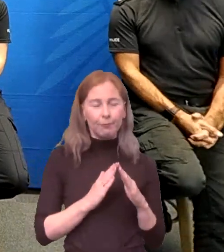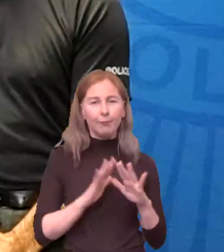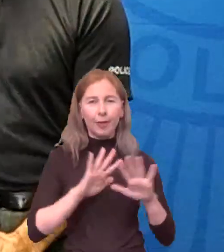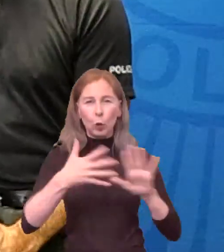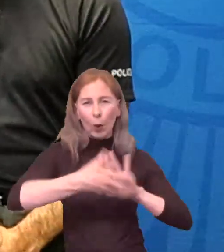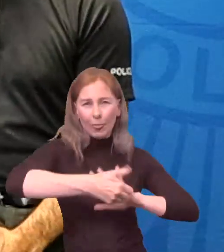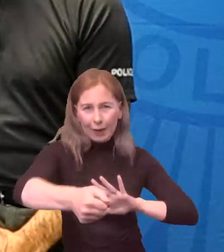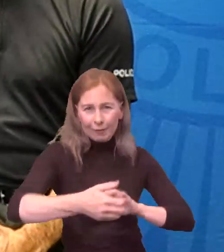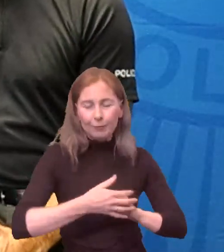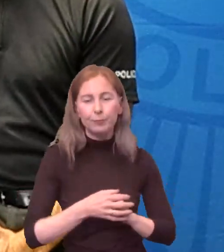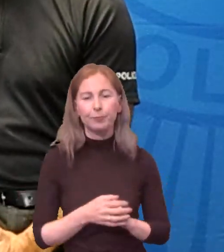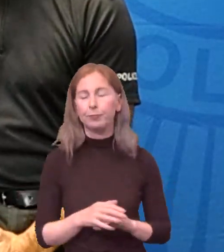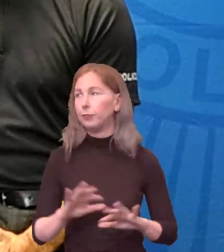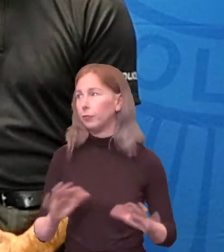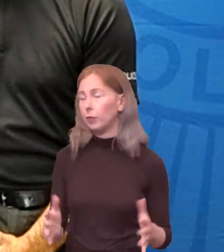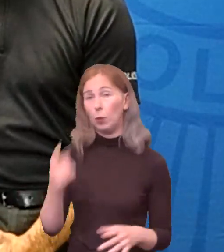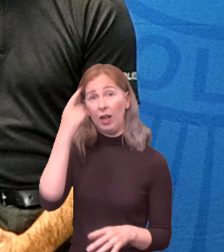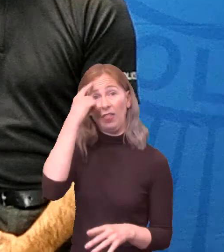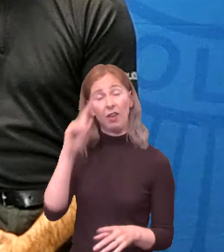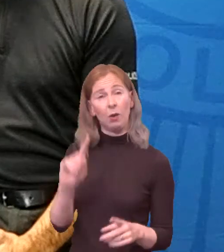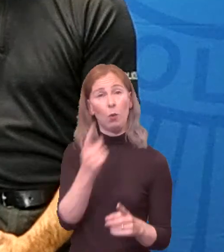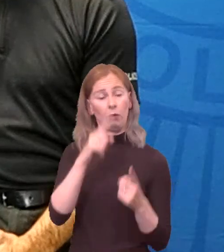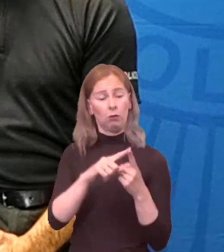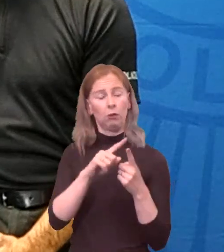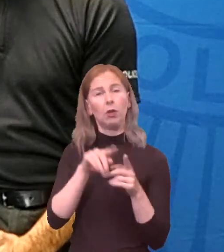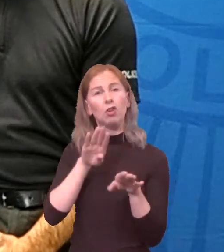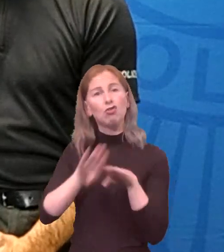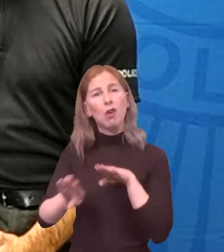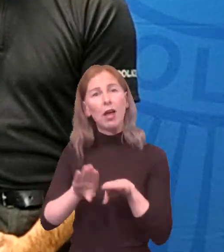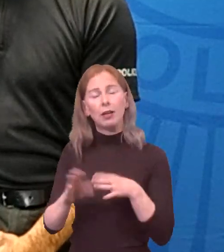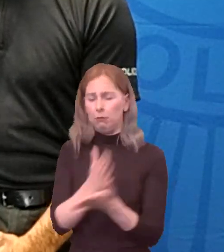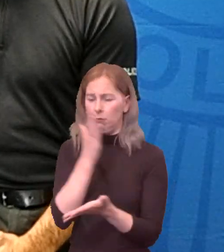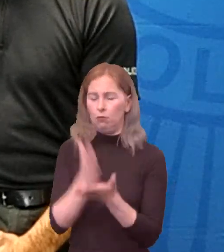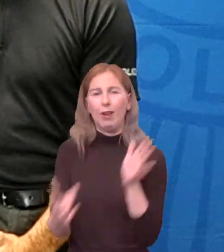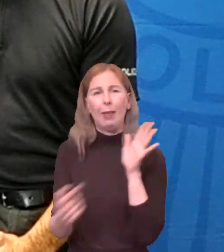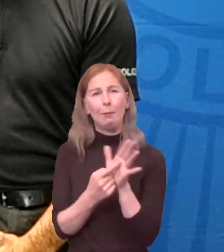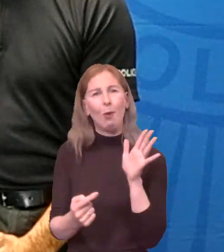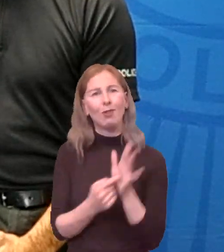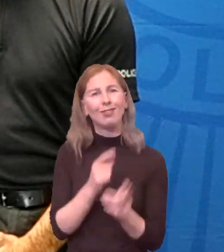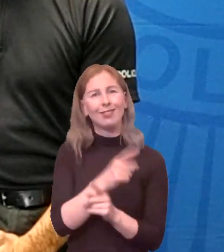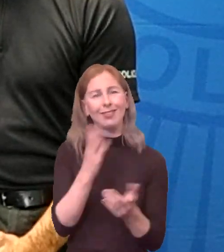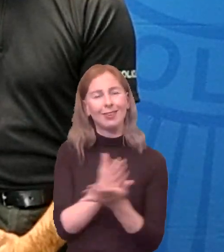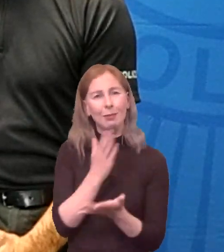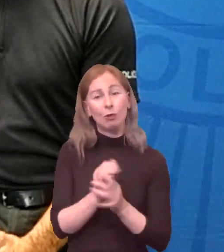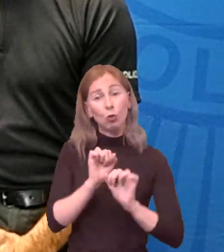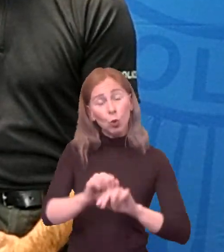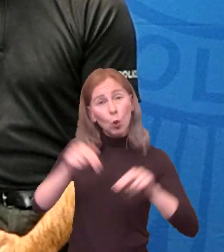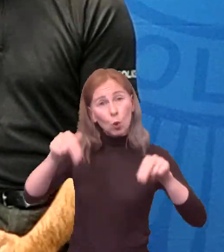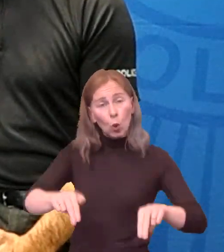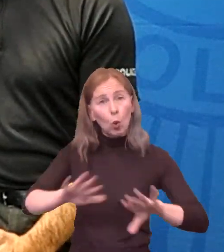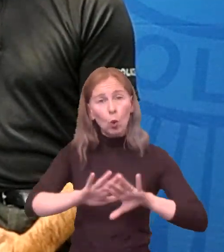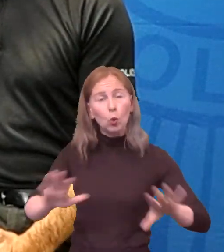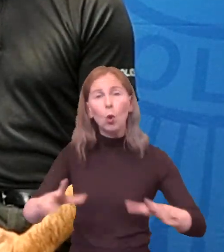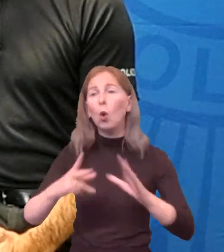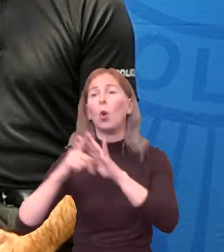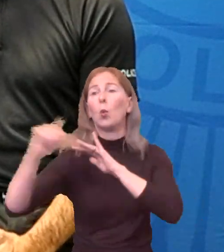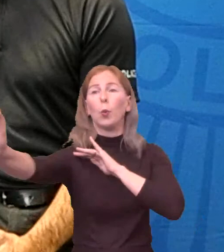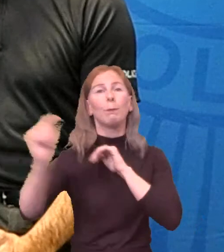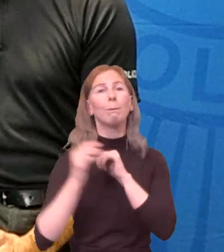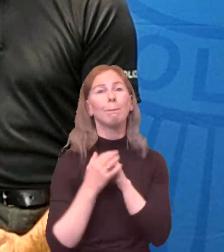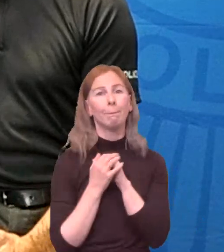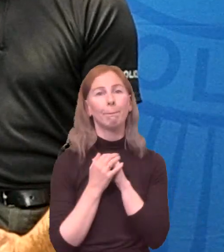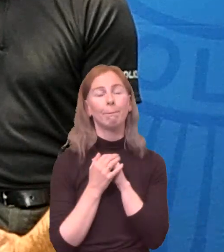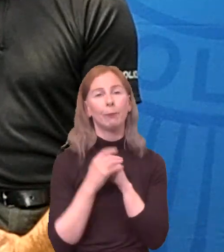I think training is really important to ensure that your dog's never out of sight. You know, you need to be able to see your dog at